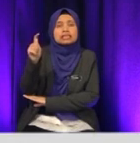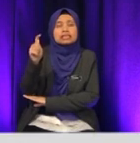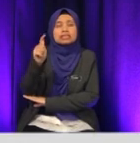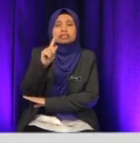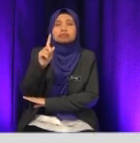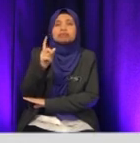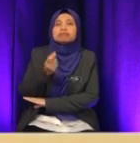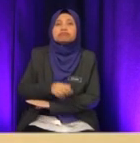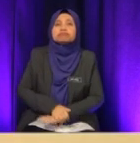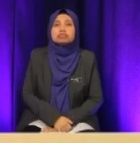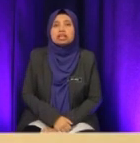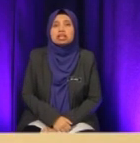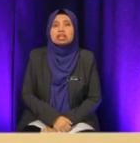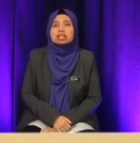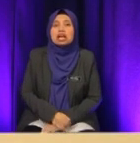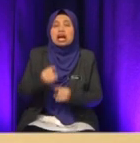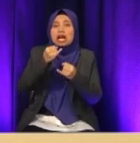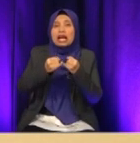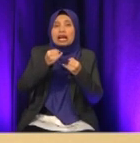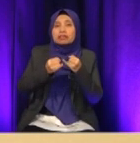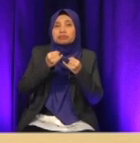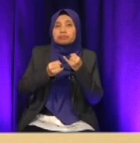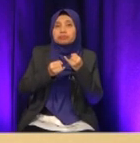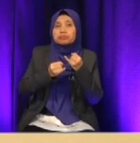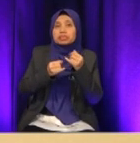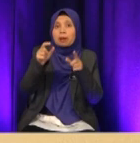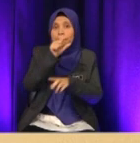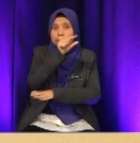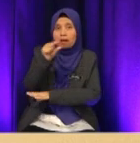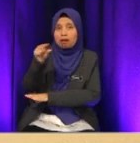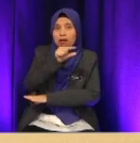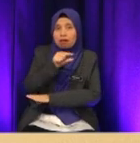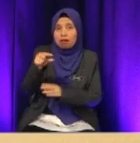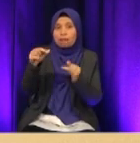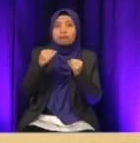it was somewhere, towards the ending of the paragraph or towards the ending of the audio. So where is it?